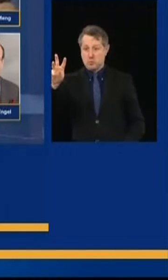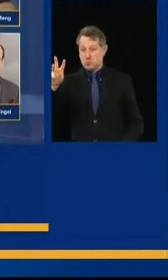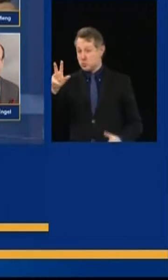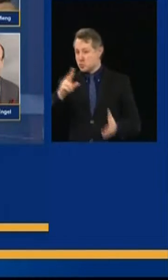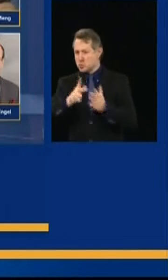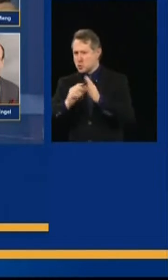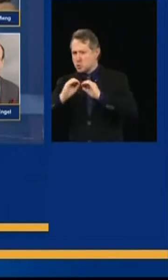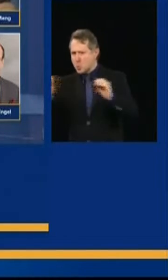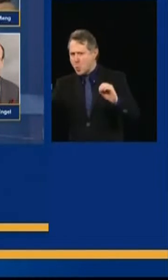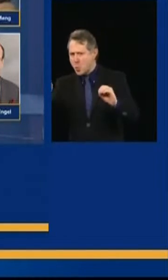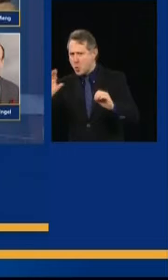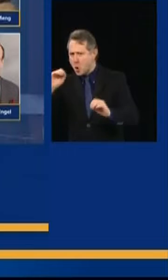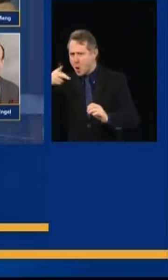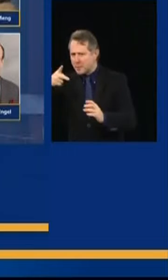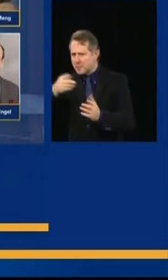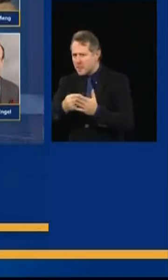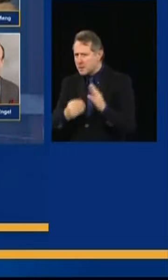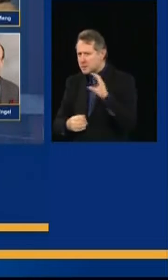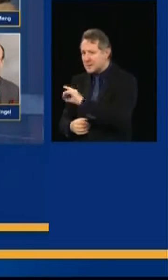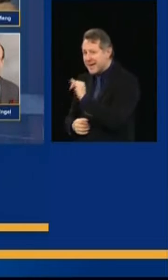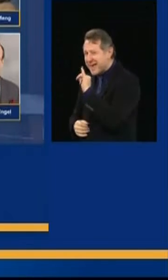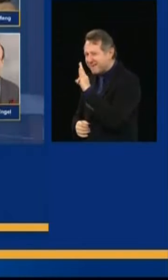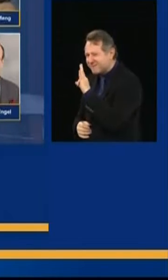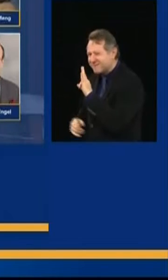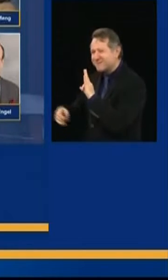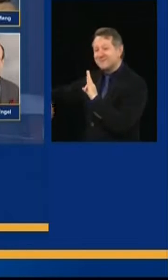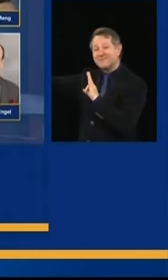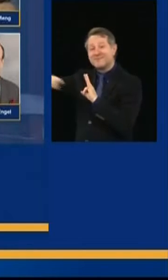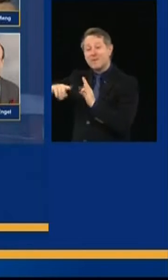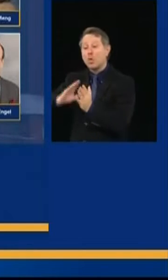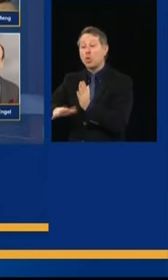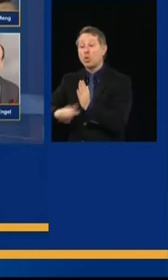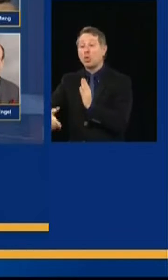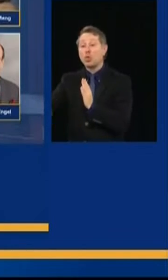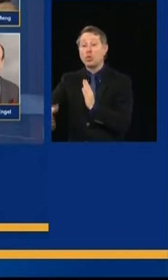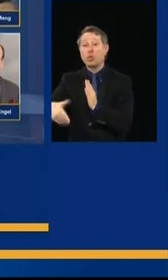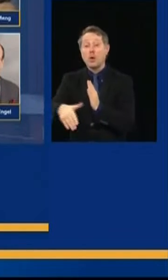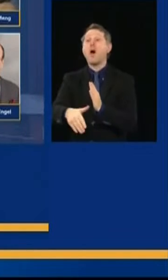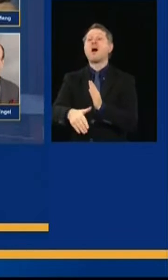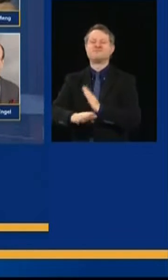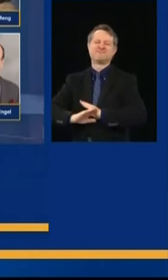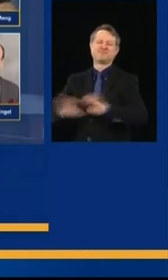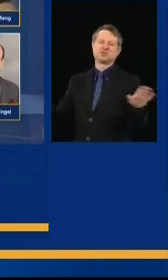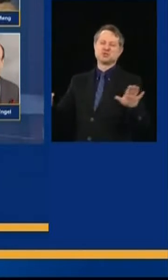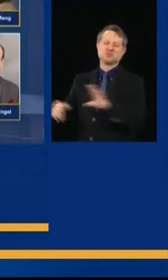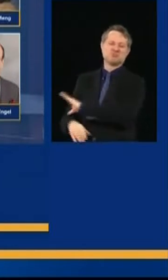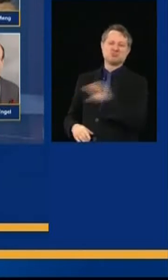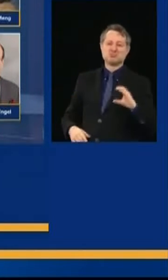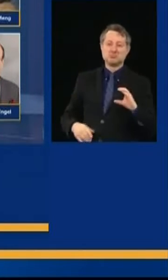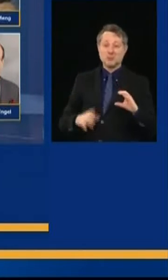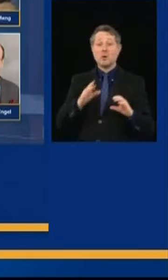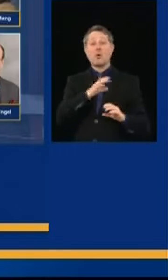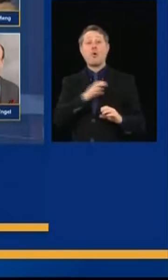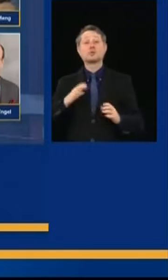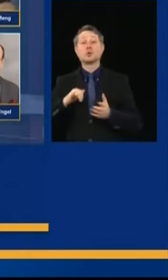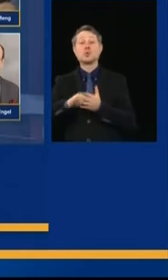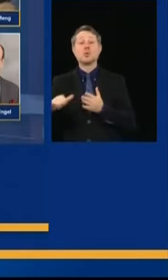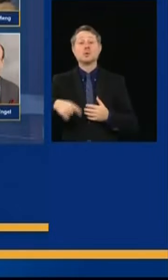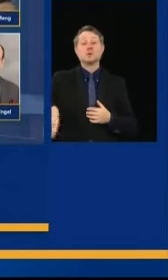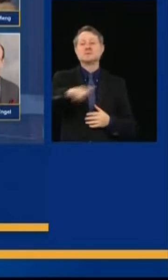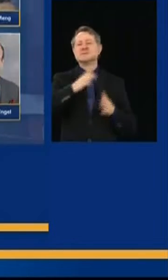off workers. And it's going to be introduced by members of the New York Congressional Delegation, and I'm very proud of